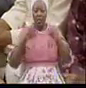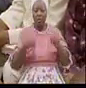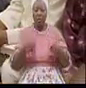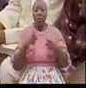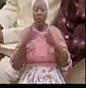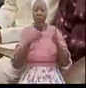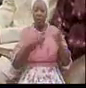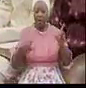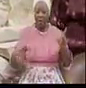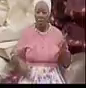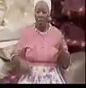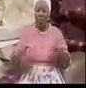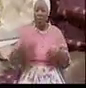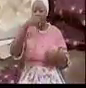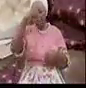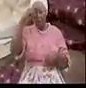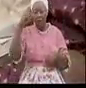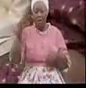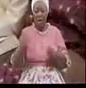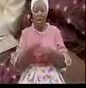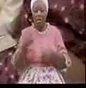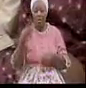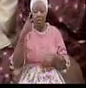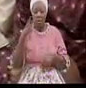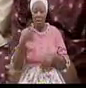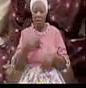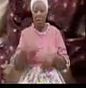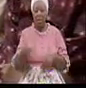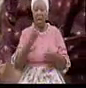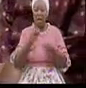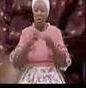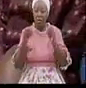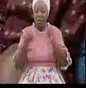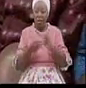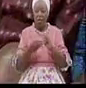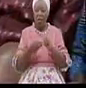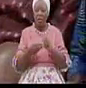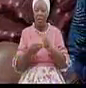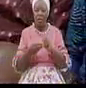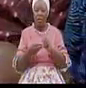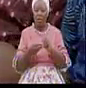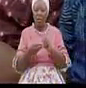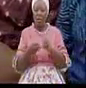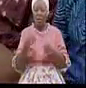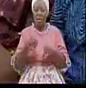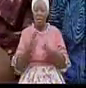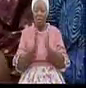Lord. Because as you look at their Numbers chapter 19,